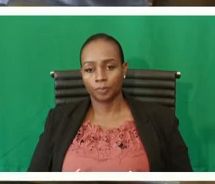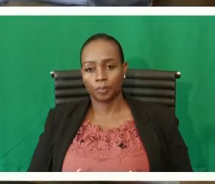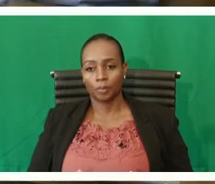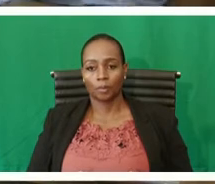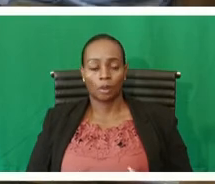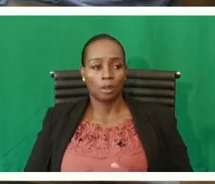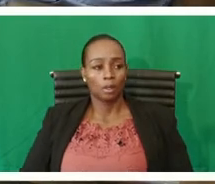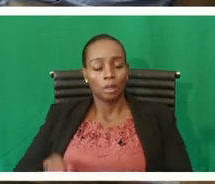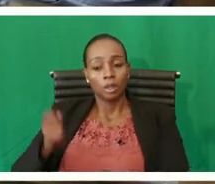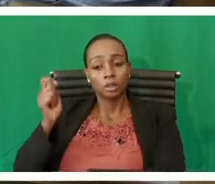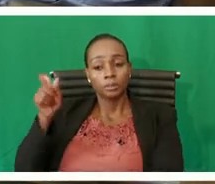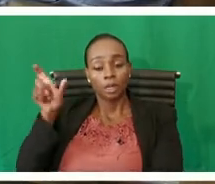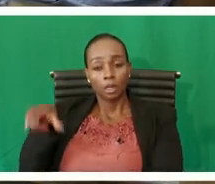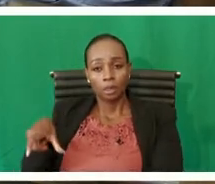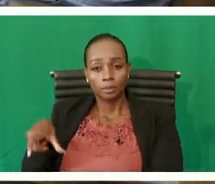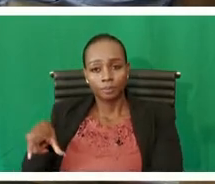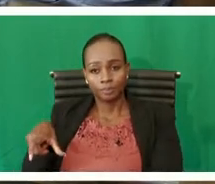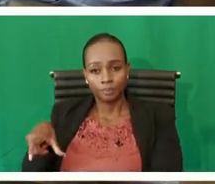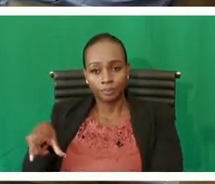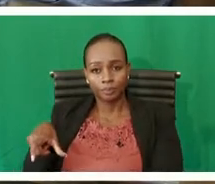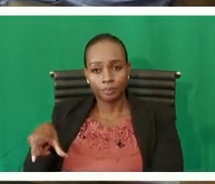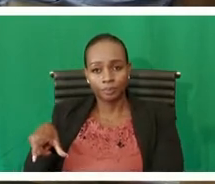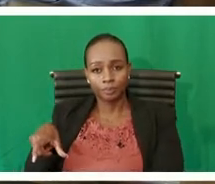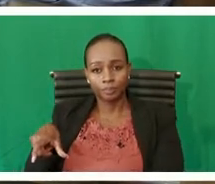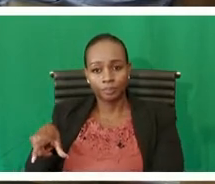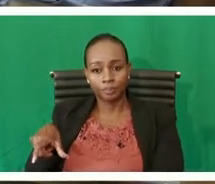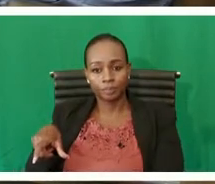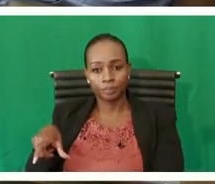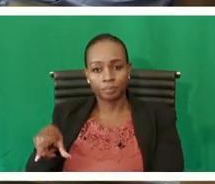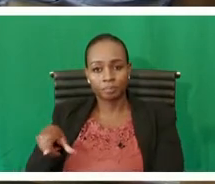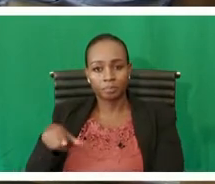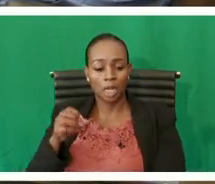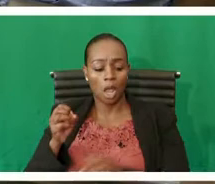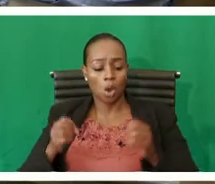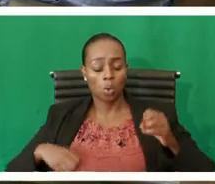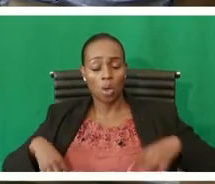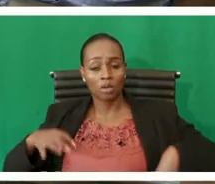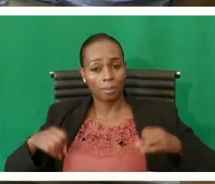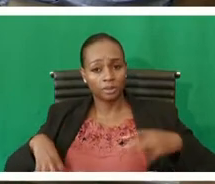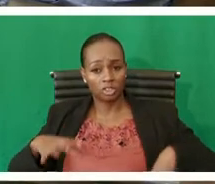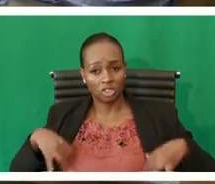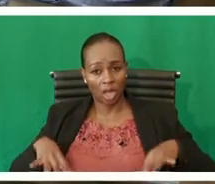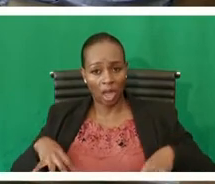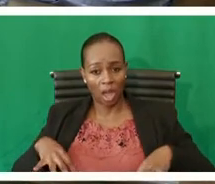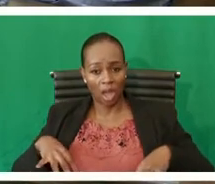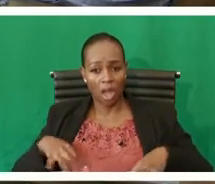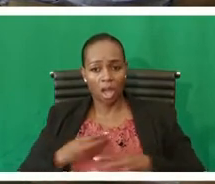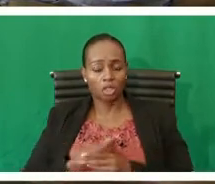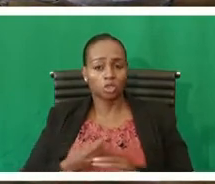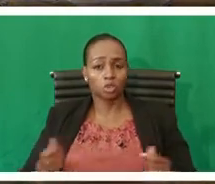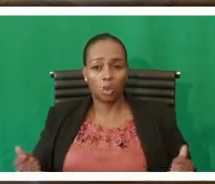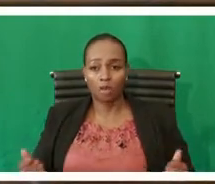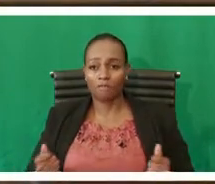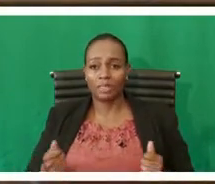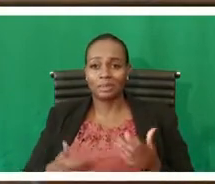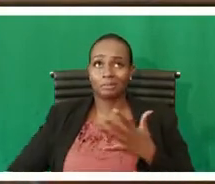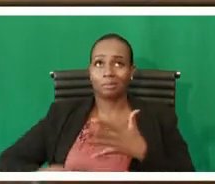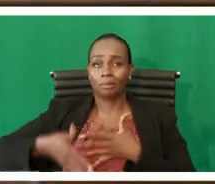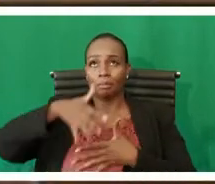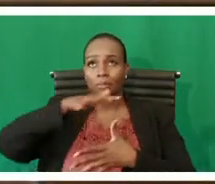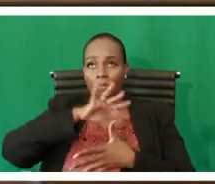Honorable Speaker, attacking corruption remains high on our development agenda. We need to